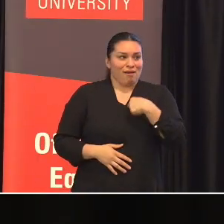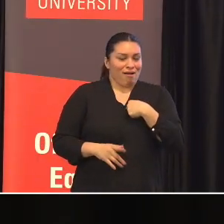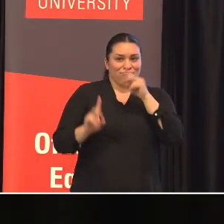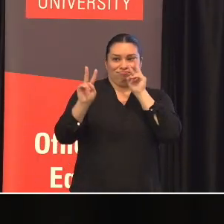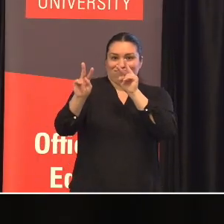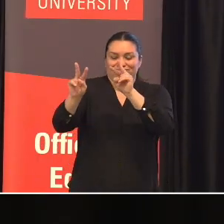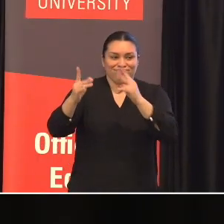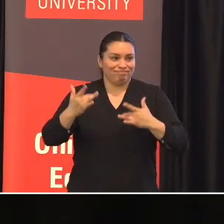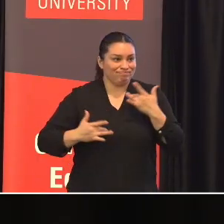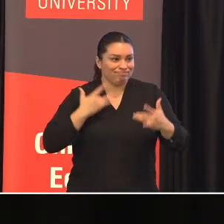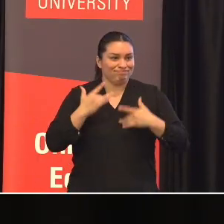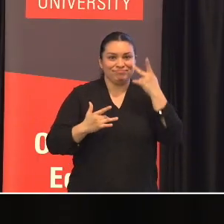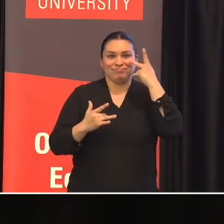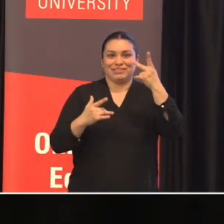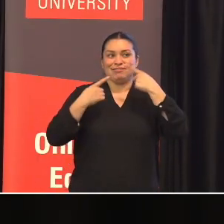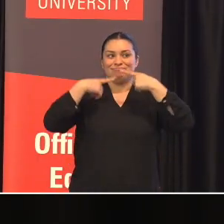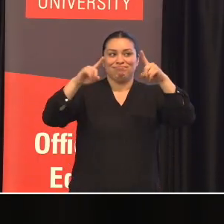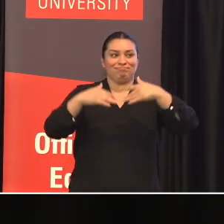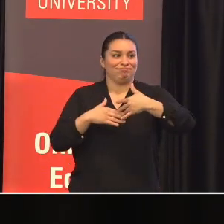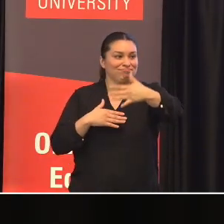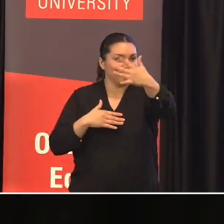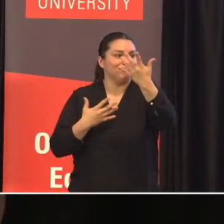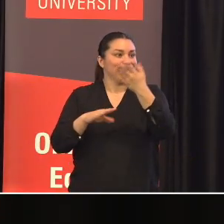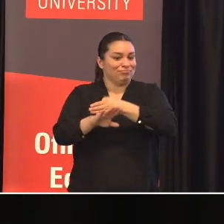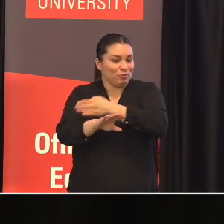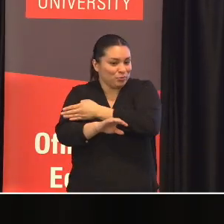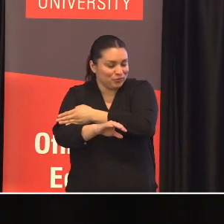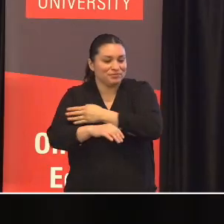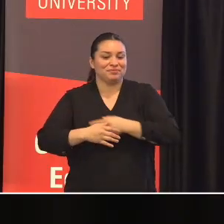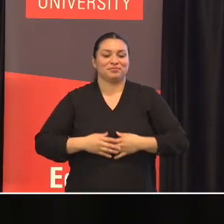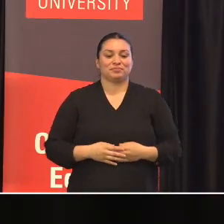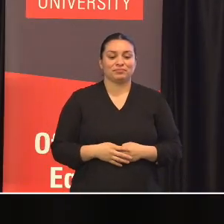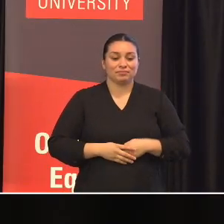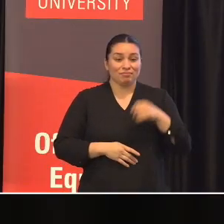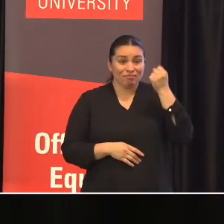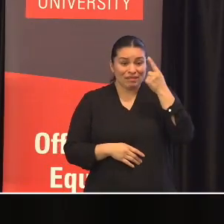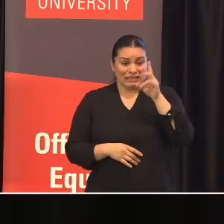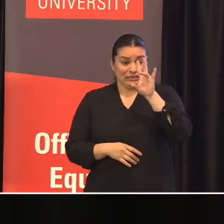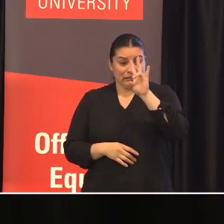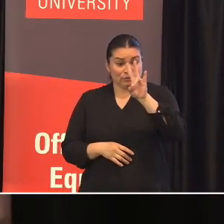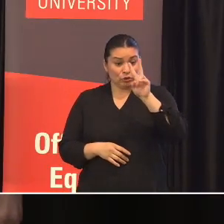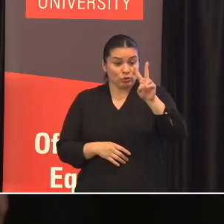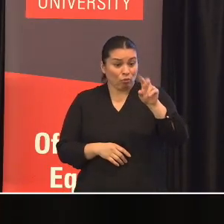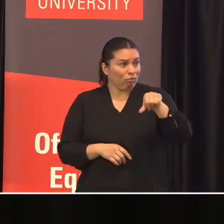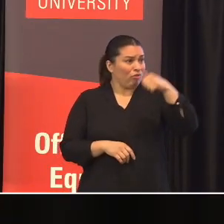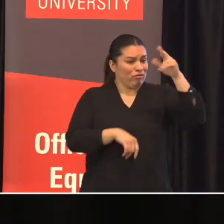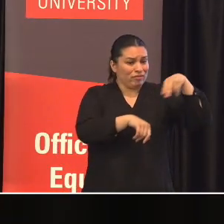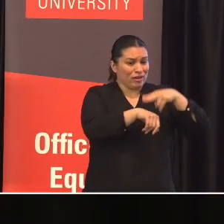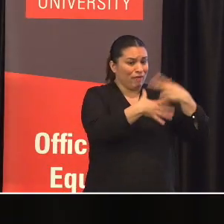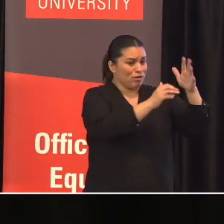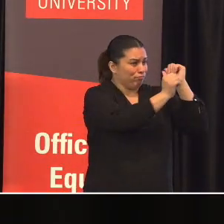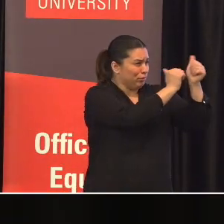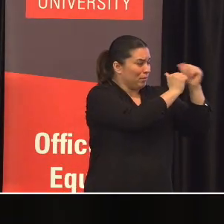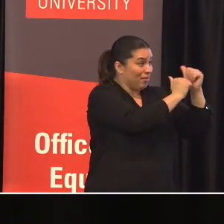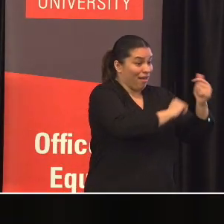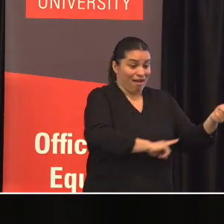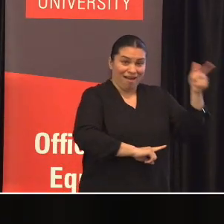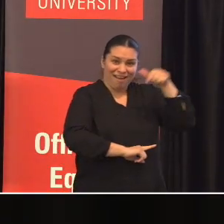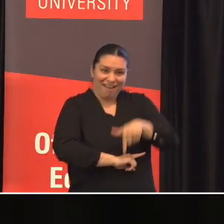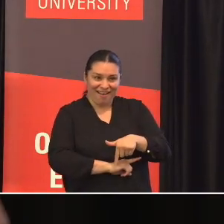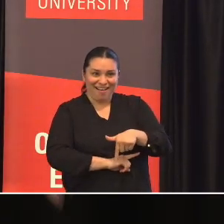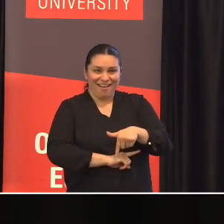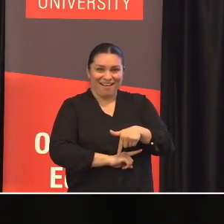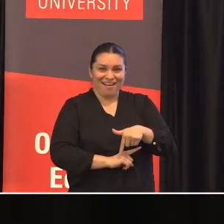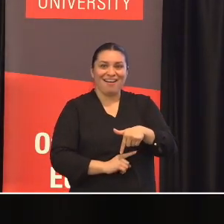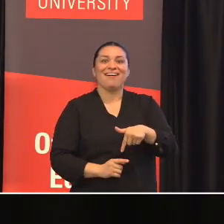developed nations that have had these laws on the books for decades. decades, right?